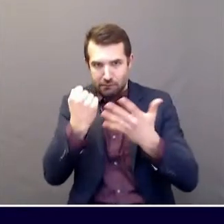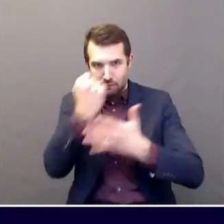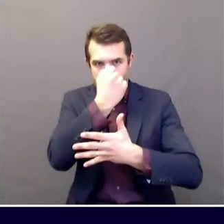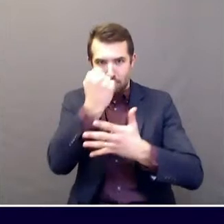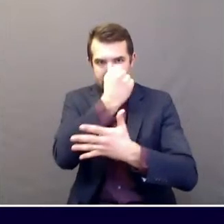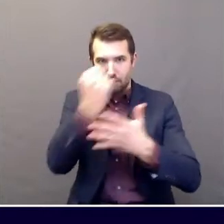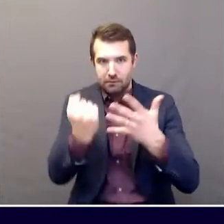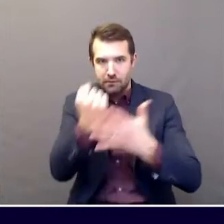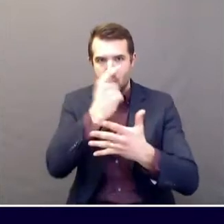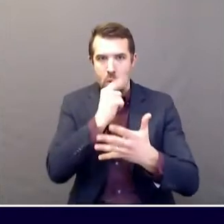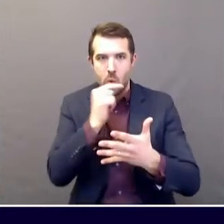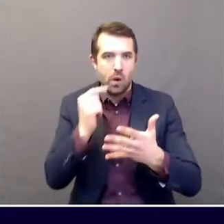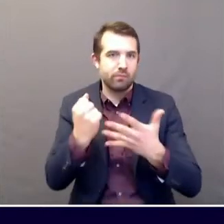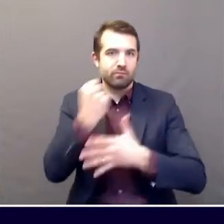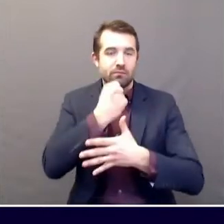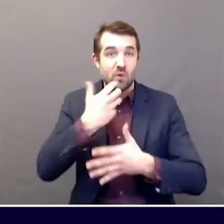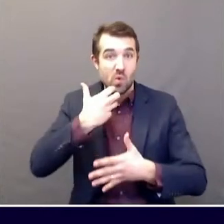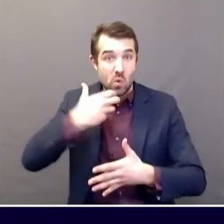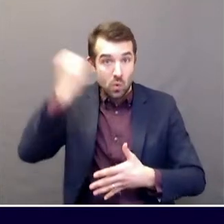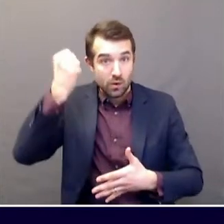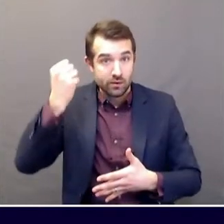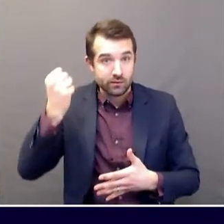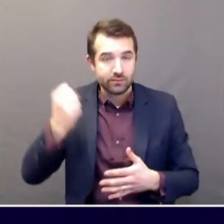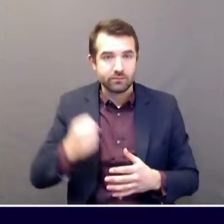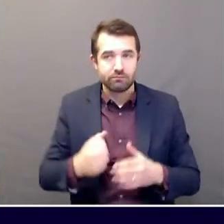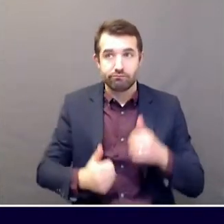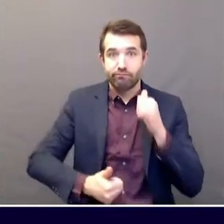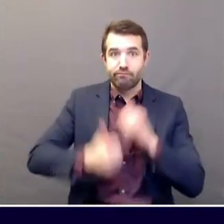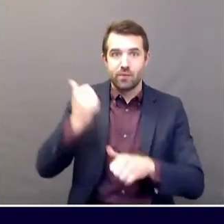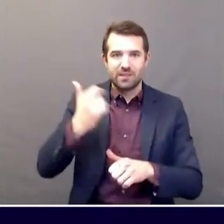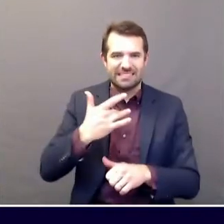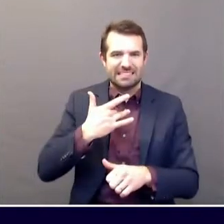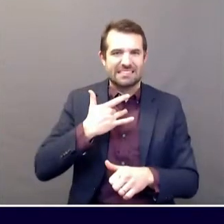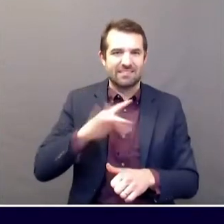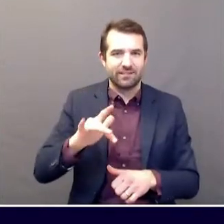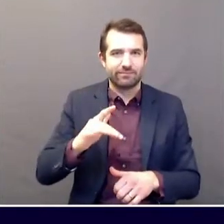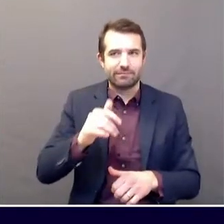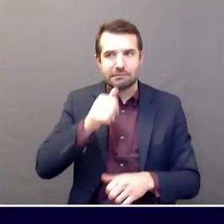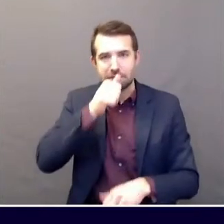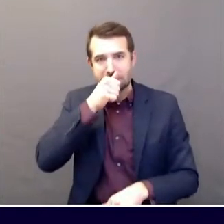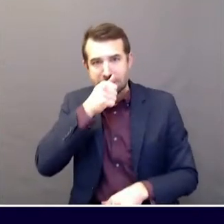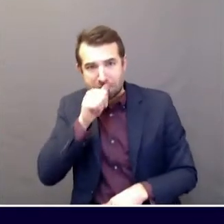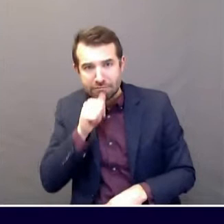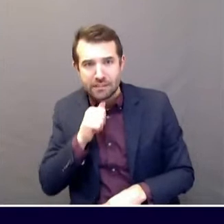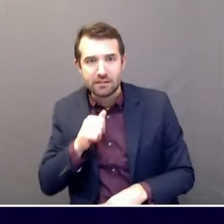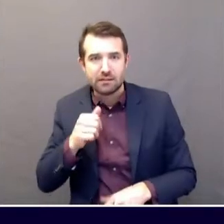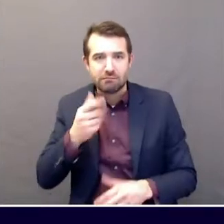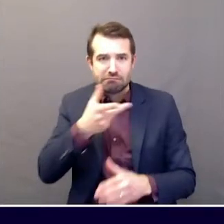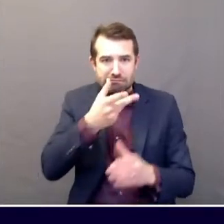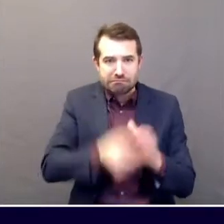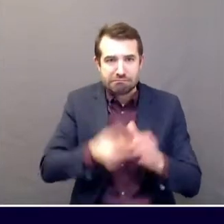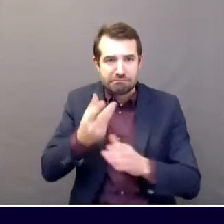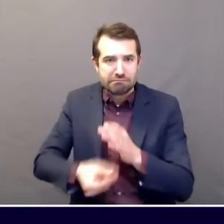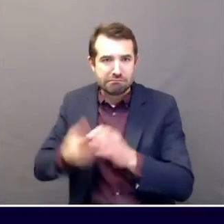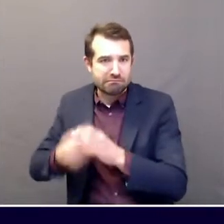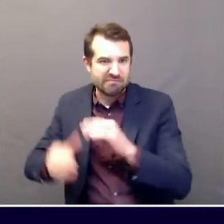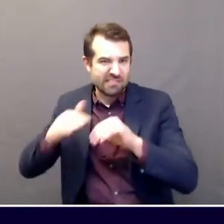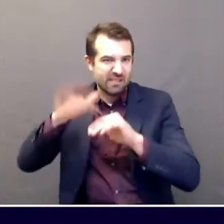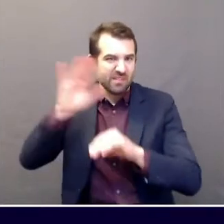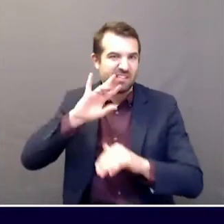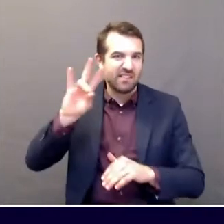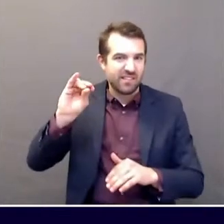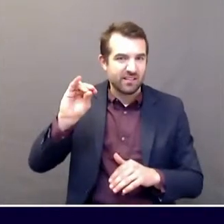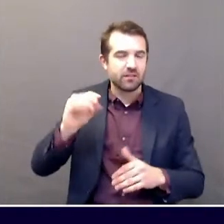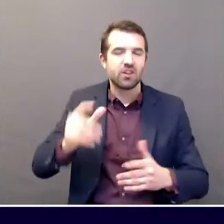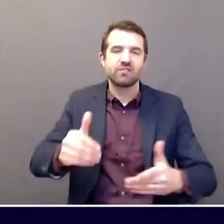the vaccine. Who is most likely to suffer and die even without the vaccine? And clearly from the